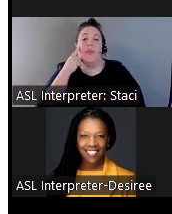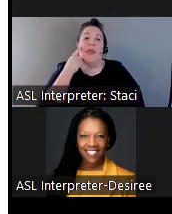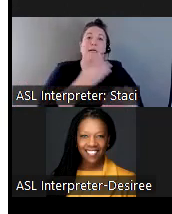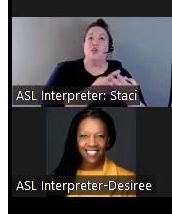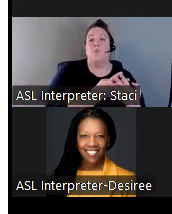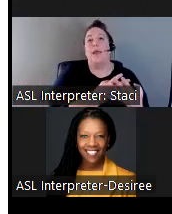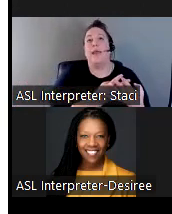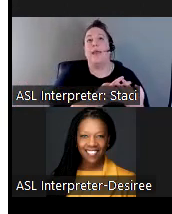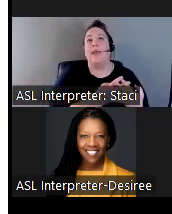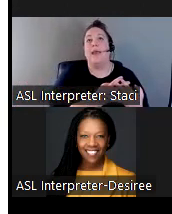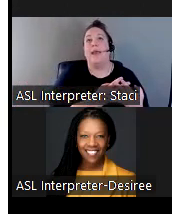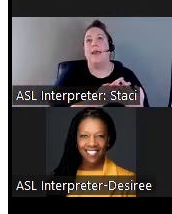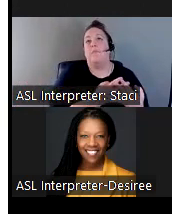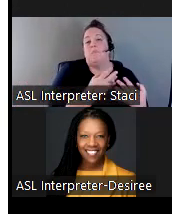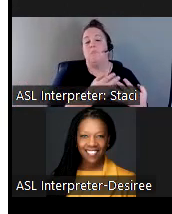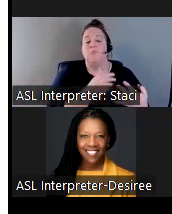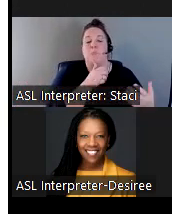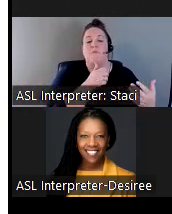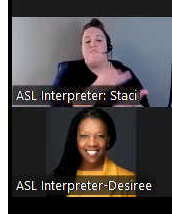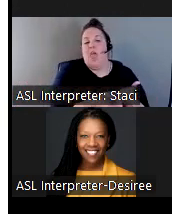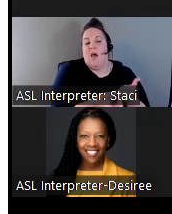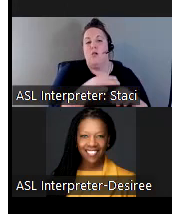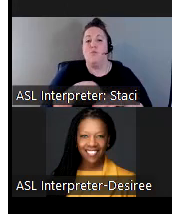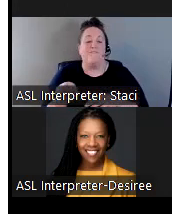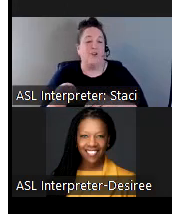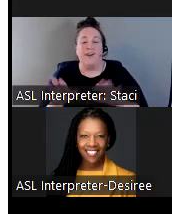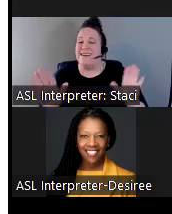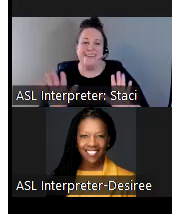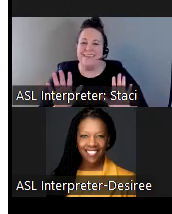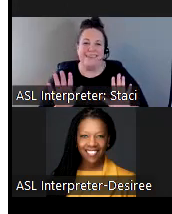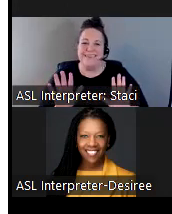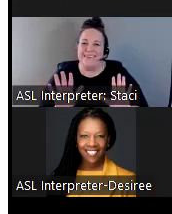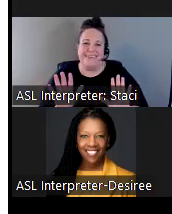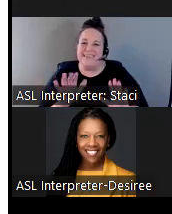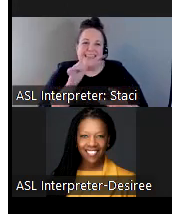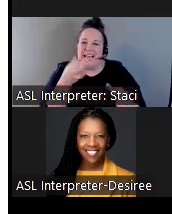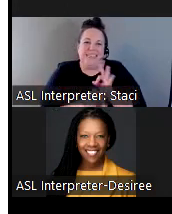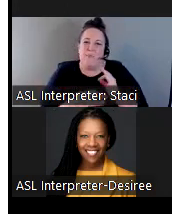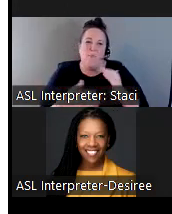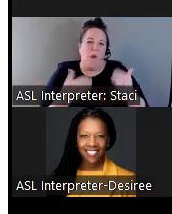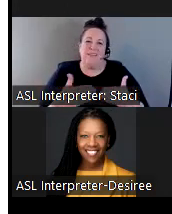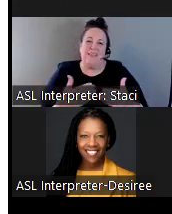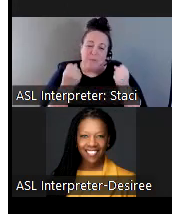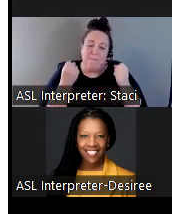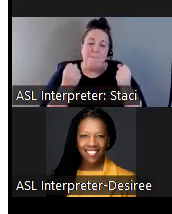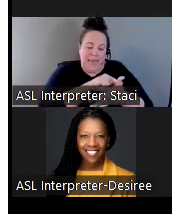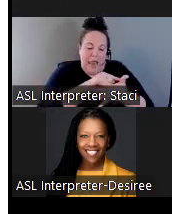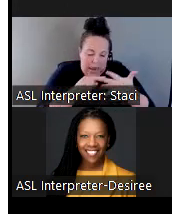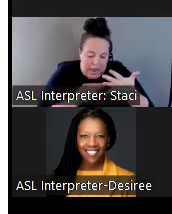screen, they don't pass, refer. It's much more complicated than that, and there's a lot of steps involved. So please look at